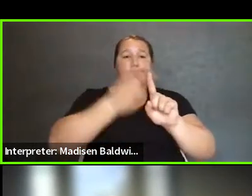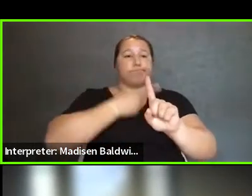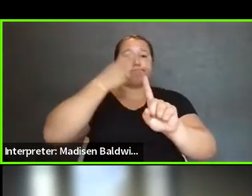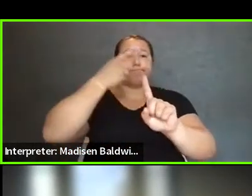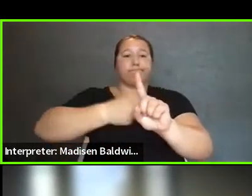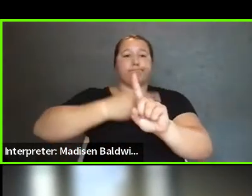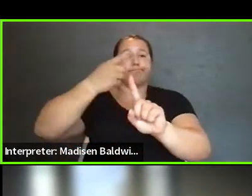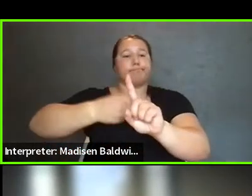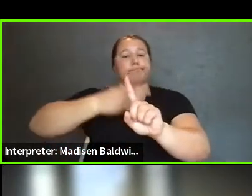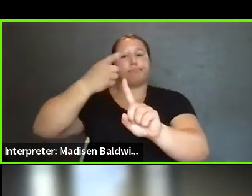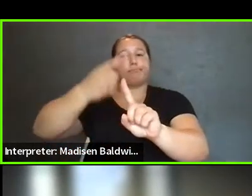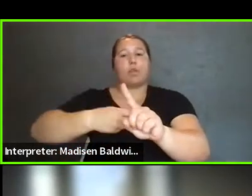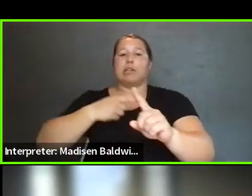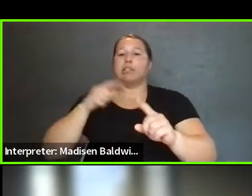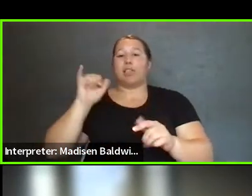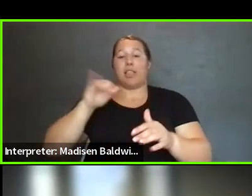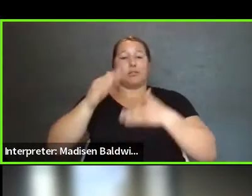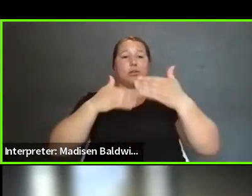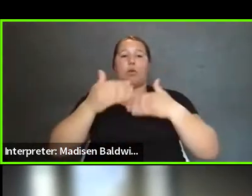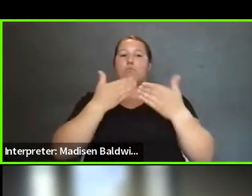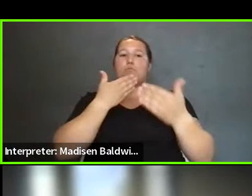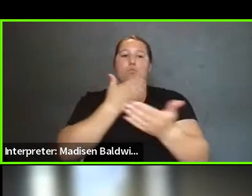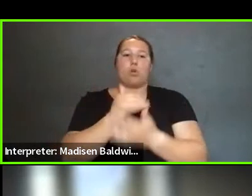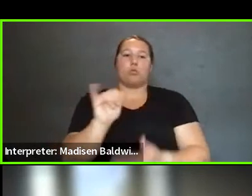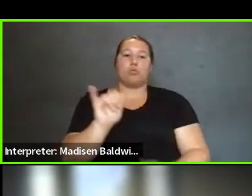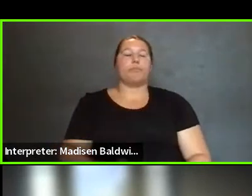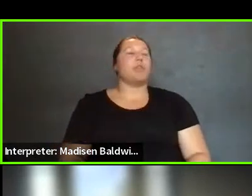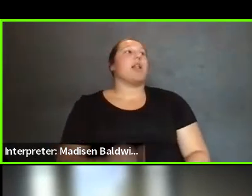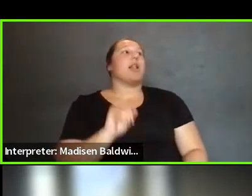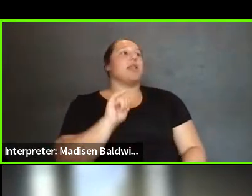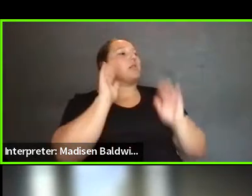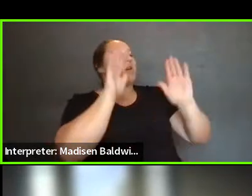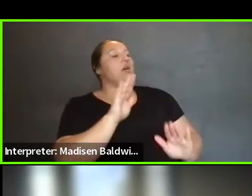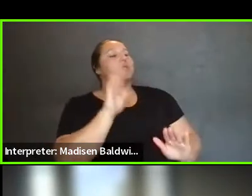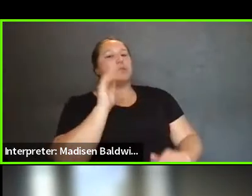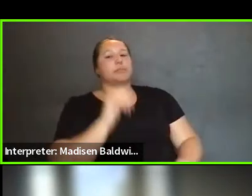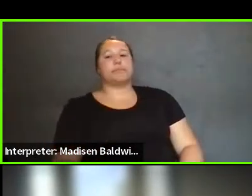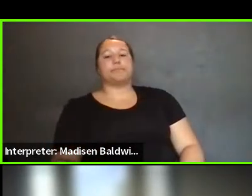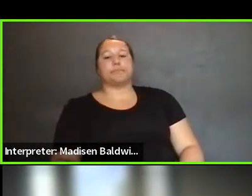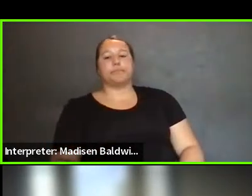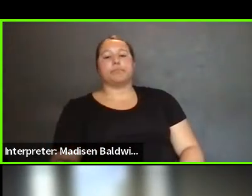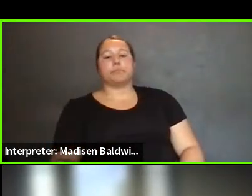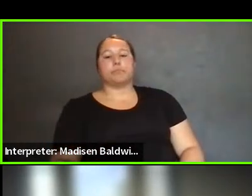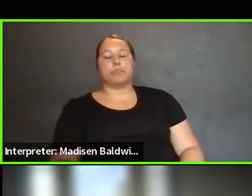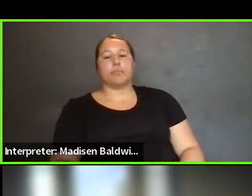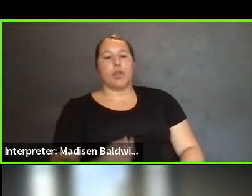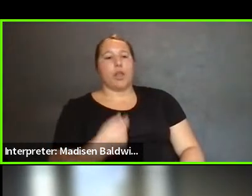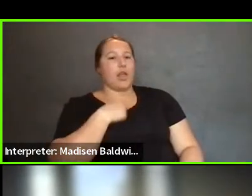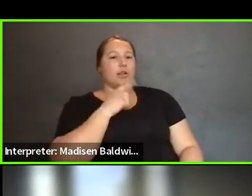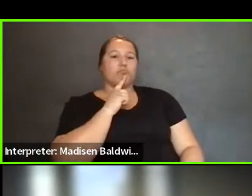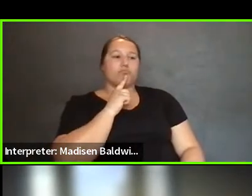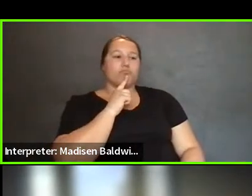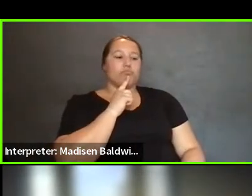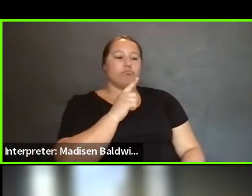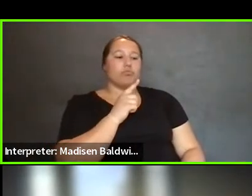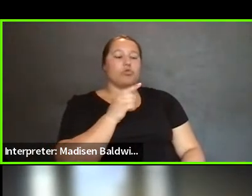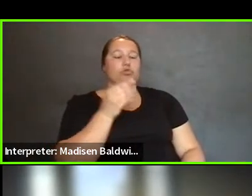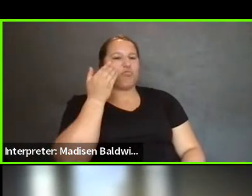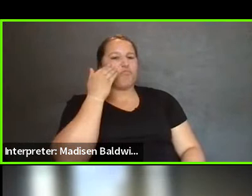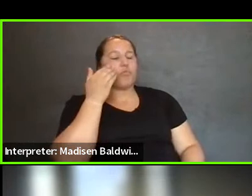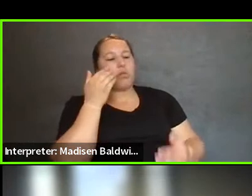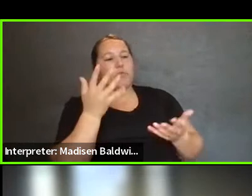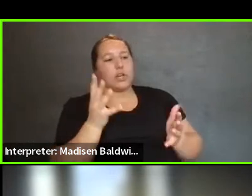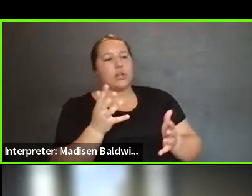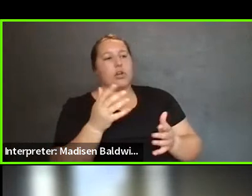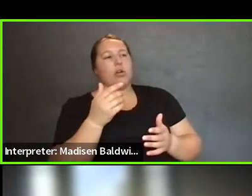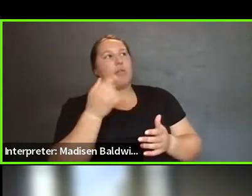that's also going really well. That's really great to hear. I'm sure I'm preaching to the choir on this, but obviously I think